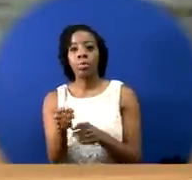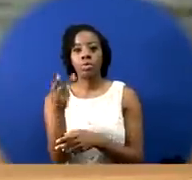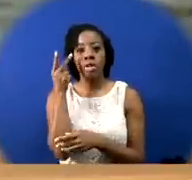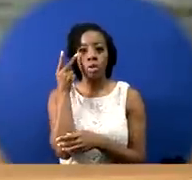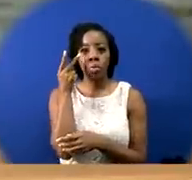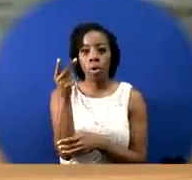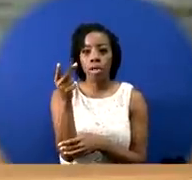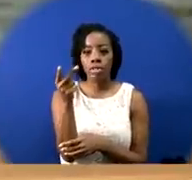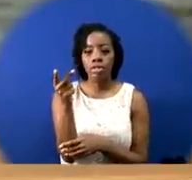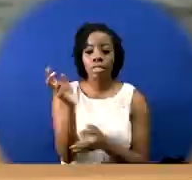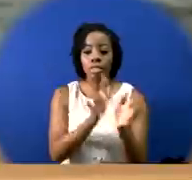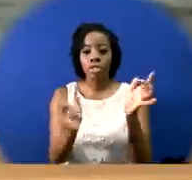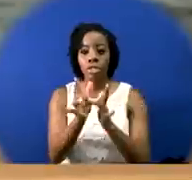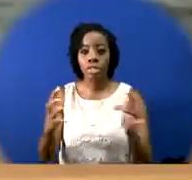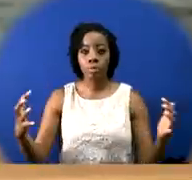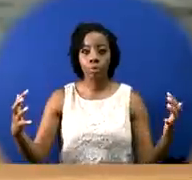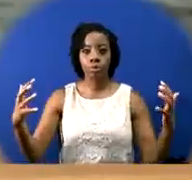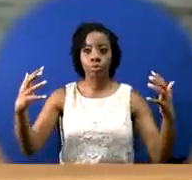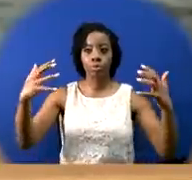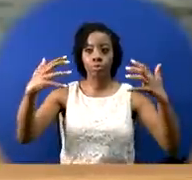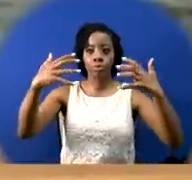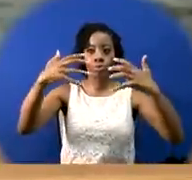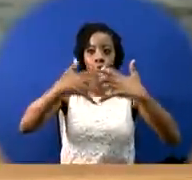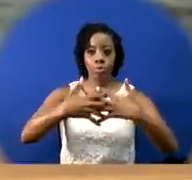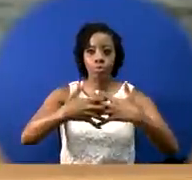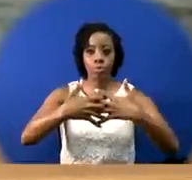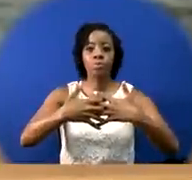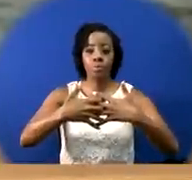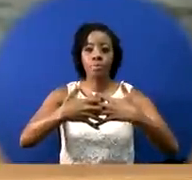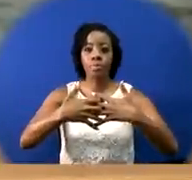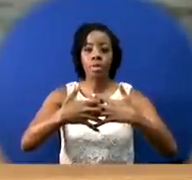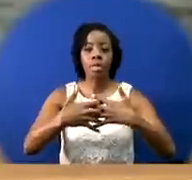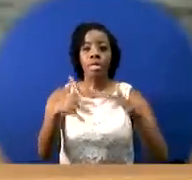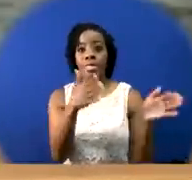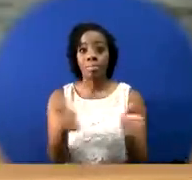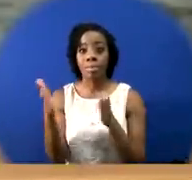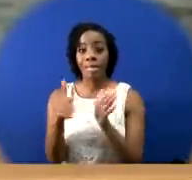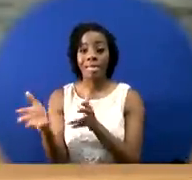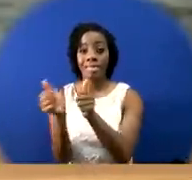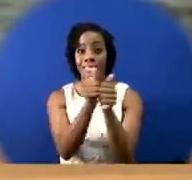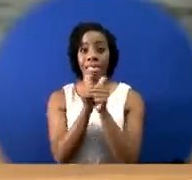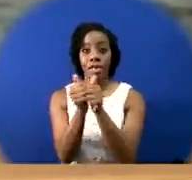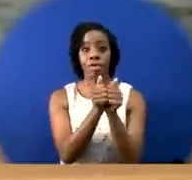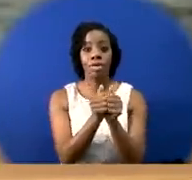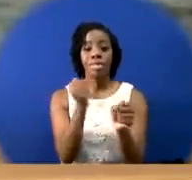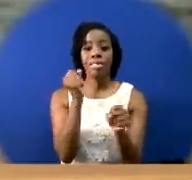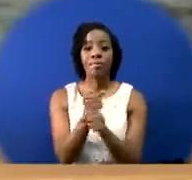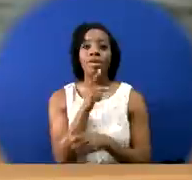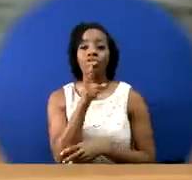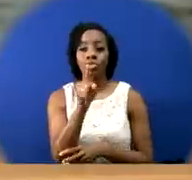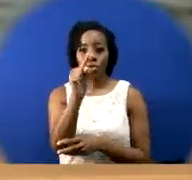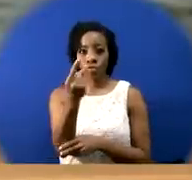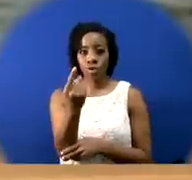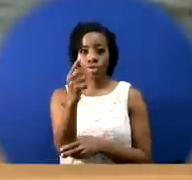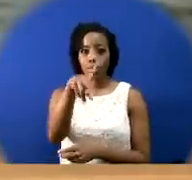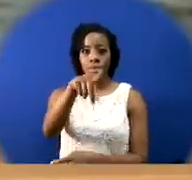pieces together, put the details in place to make sure that Palm Sunday, that first Palm Sunday,